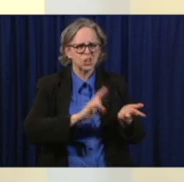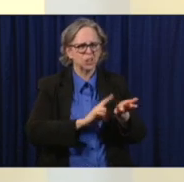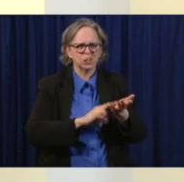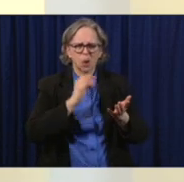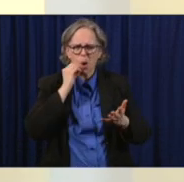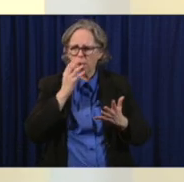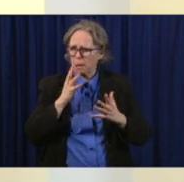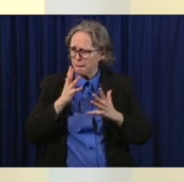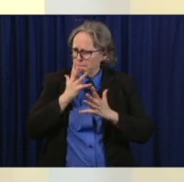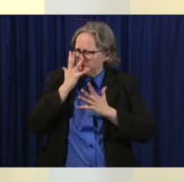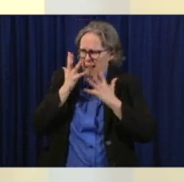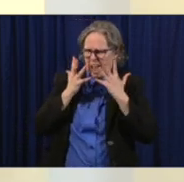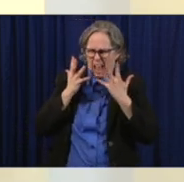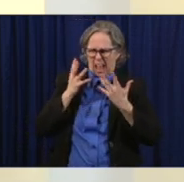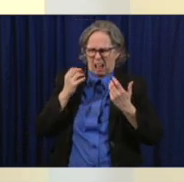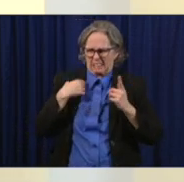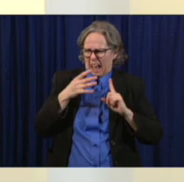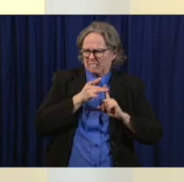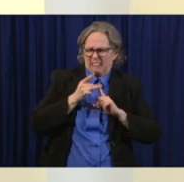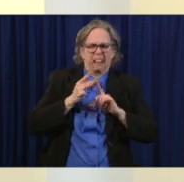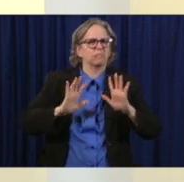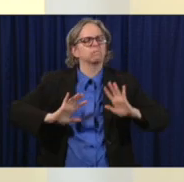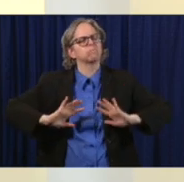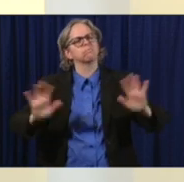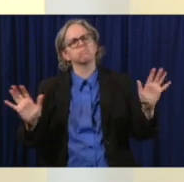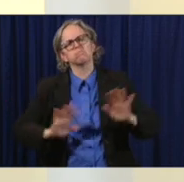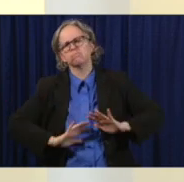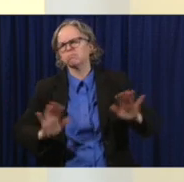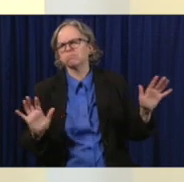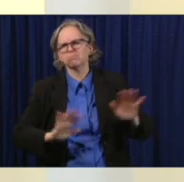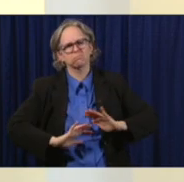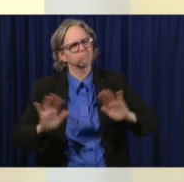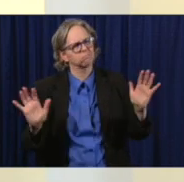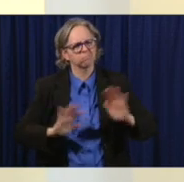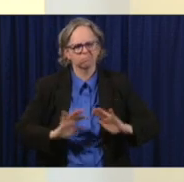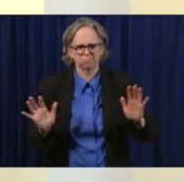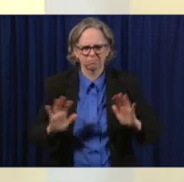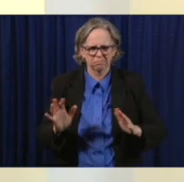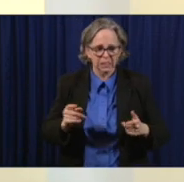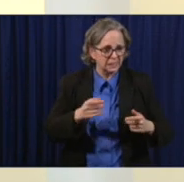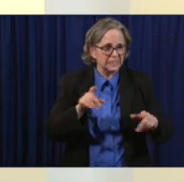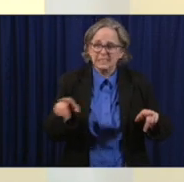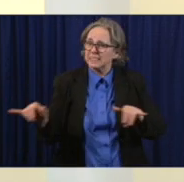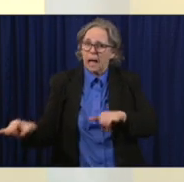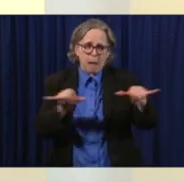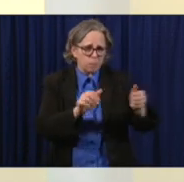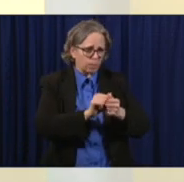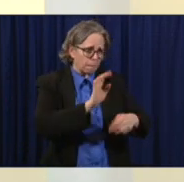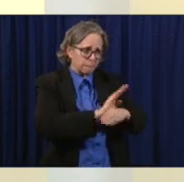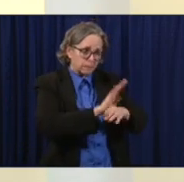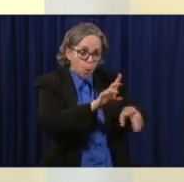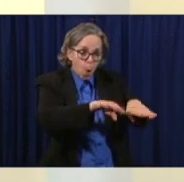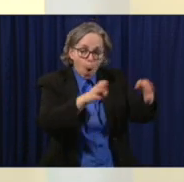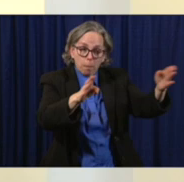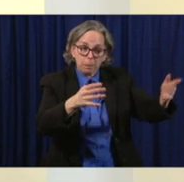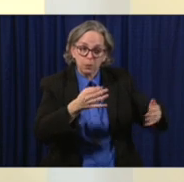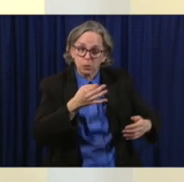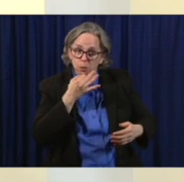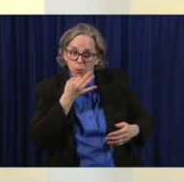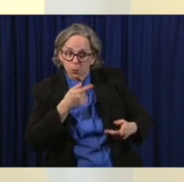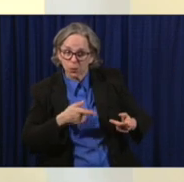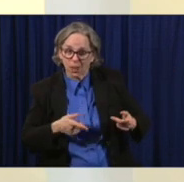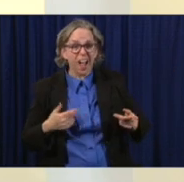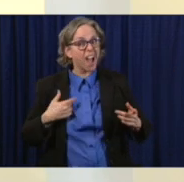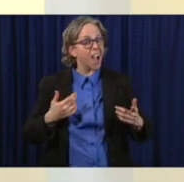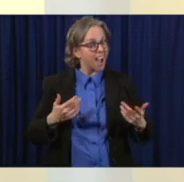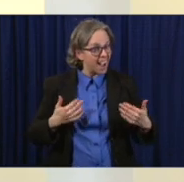thing for a nursing home, for any of our businesses who are opening up again, I say to you, like the lovely business we just saw, ask for